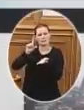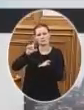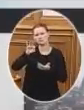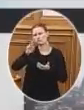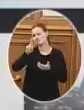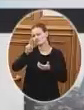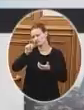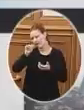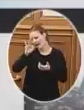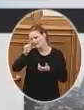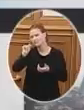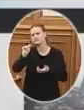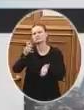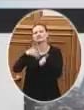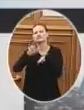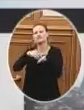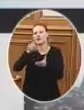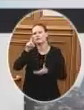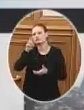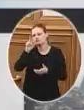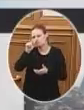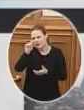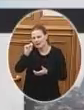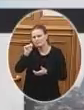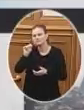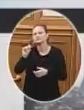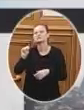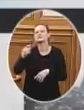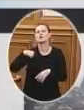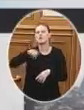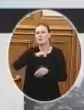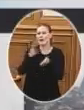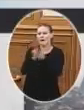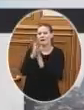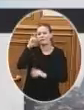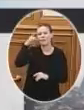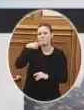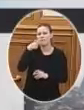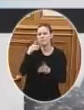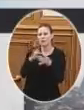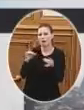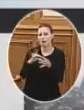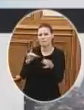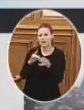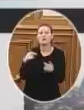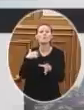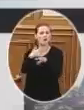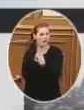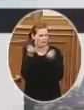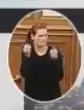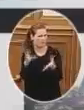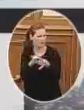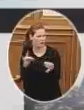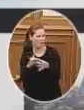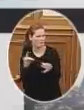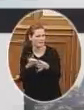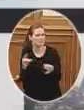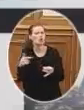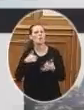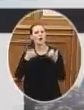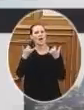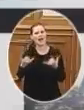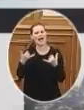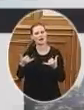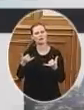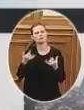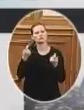July. We've received many comments. The comment period closed in August, and we're now underway addressing the comments and responses individually